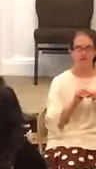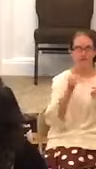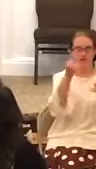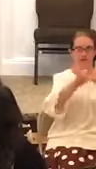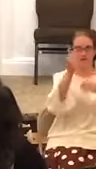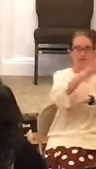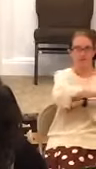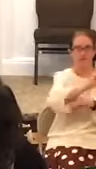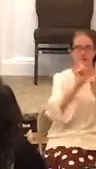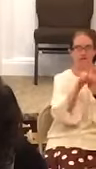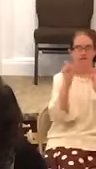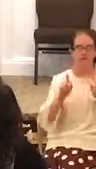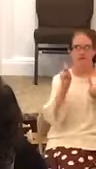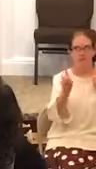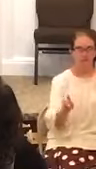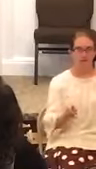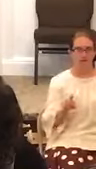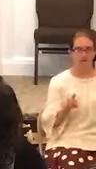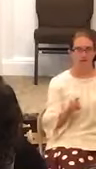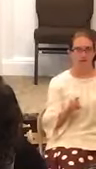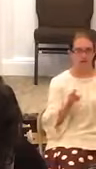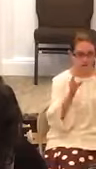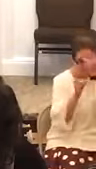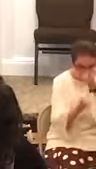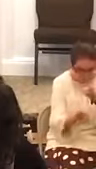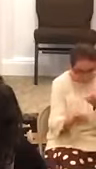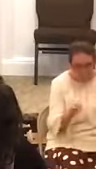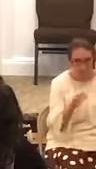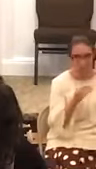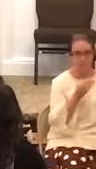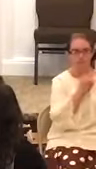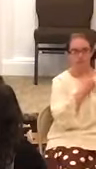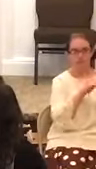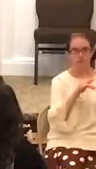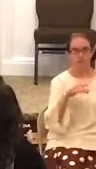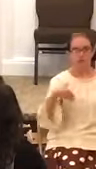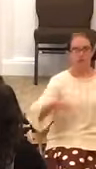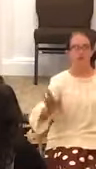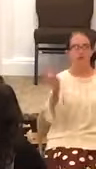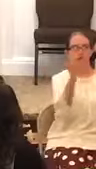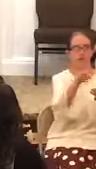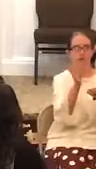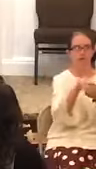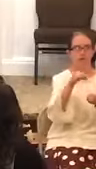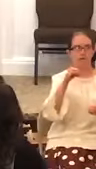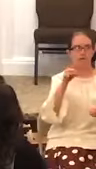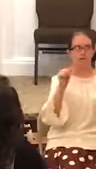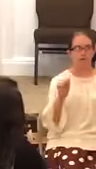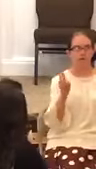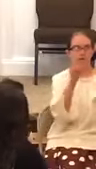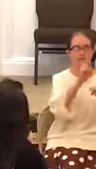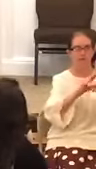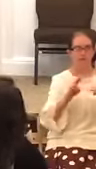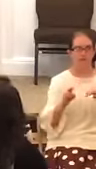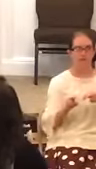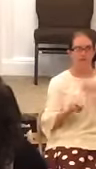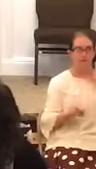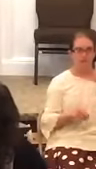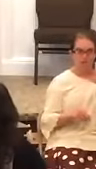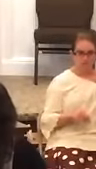last day and hour. He needs people that will be humble and sincere and yielded to the Holy Ghost so He can use them.